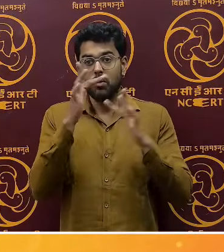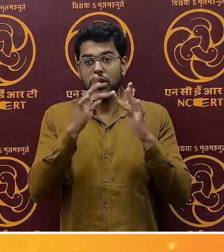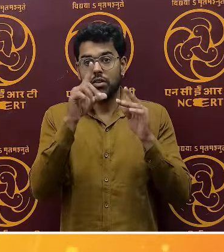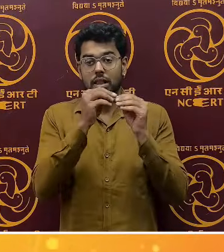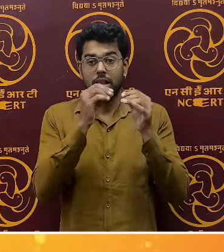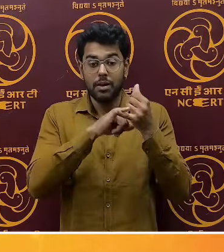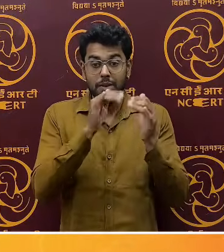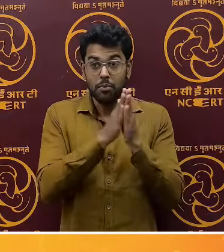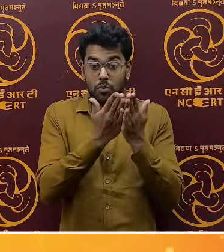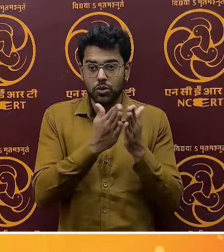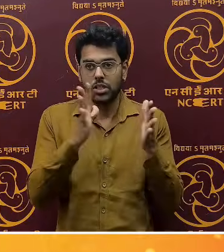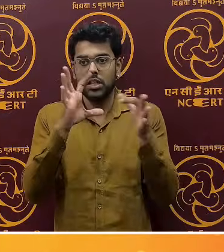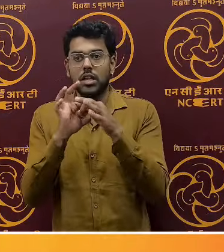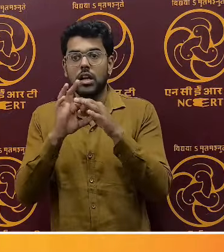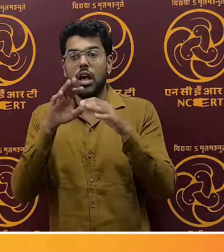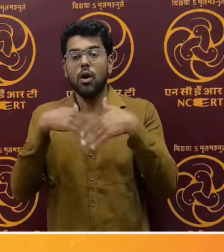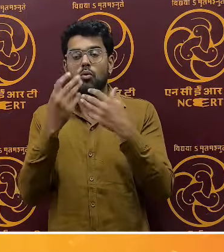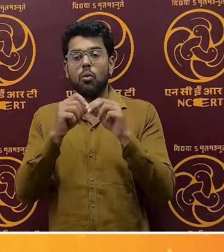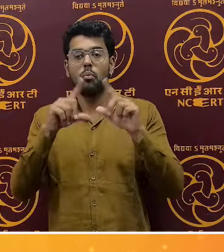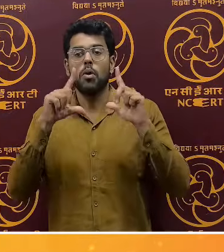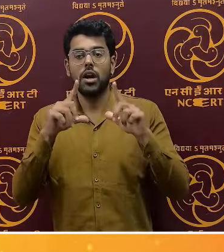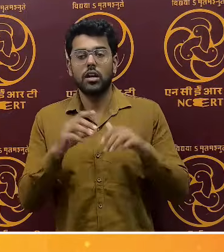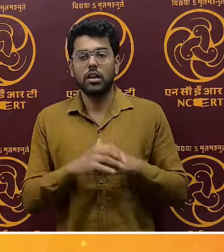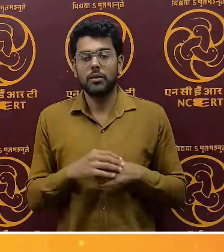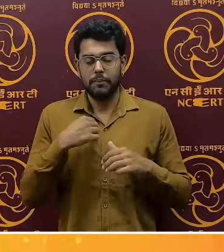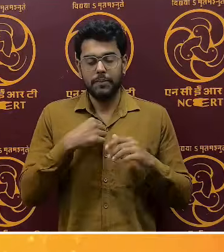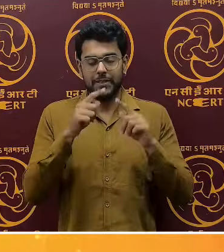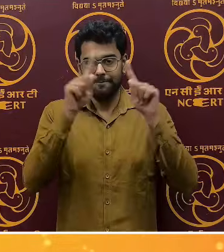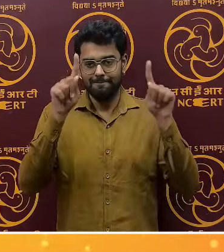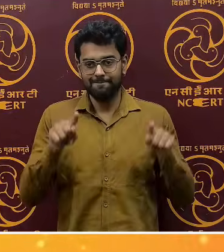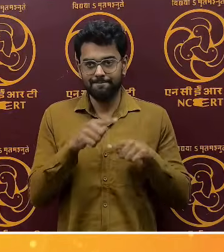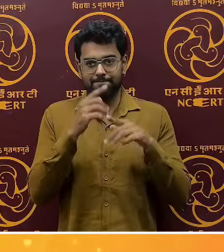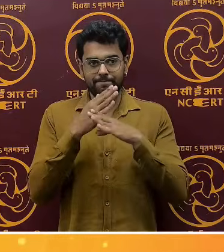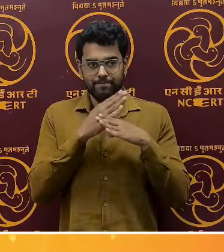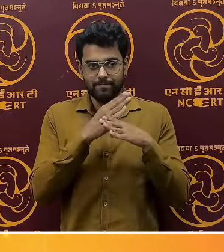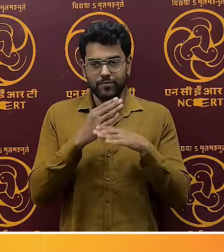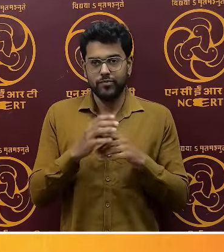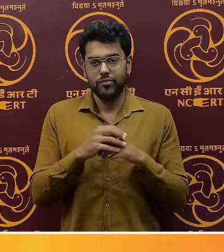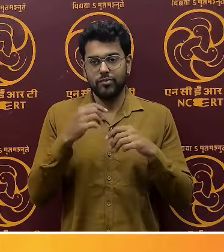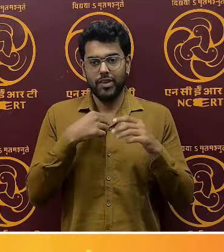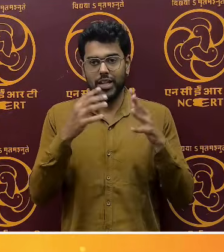through textbook. Okay, for that I will share my screen. I will write